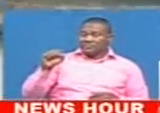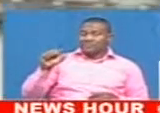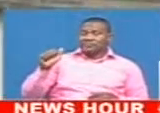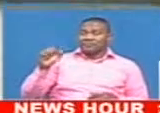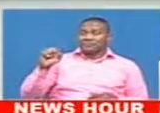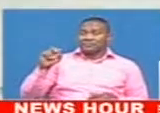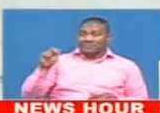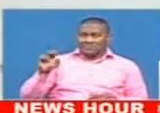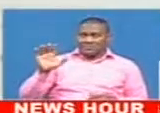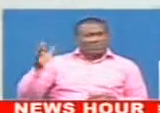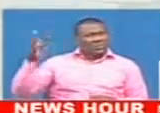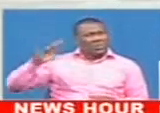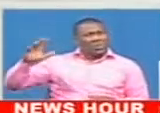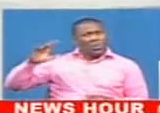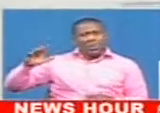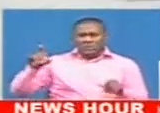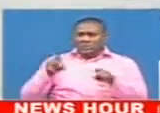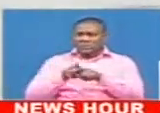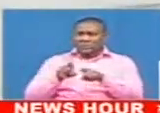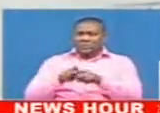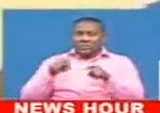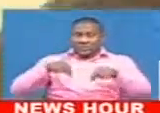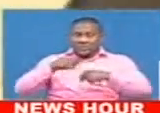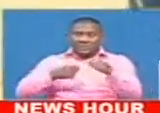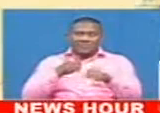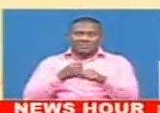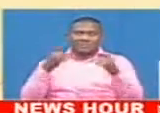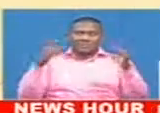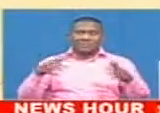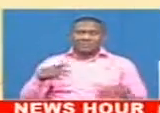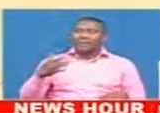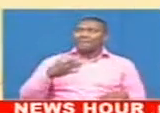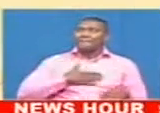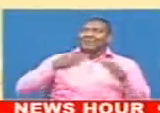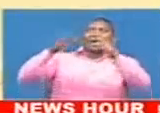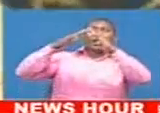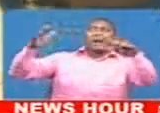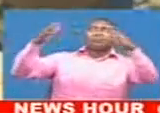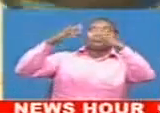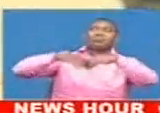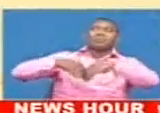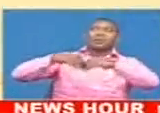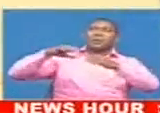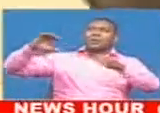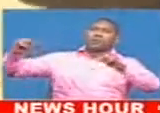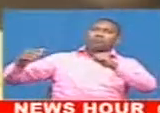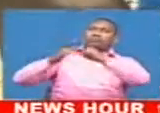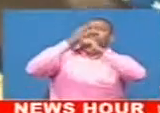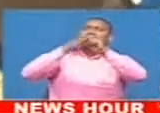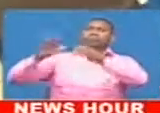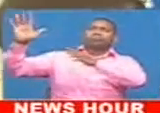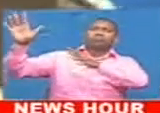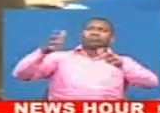to them some years ago, but this year's experience is worse. Now my house has been washed away by the tidal